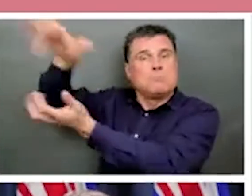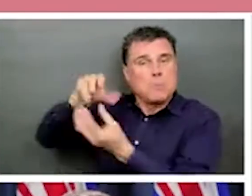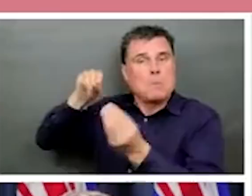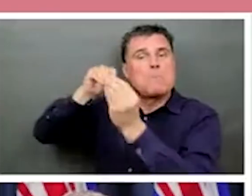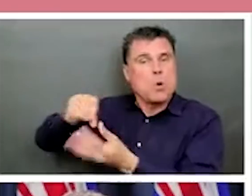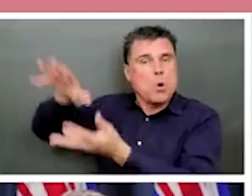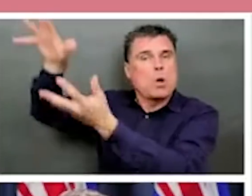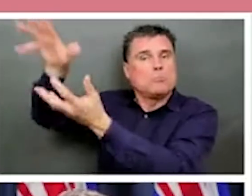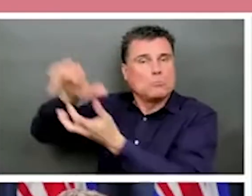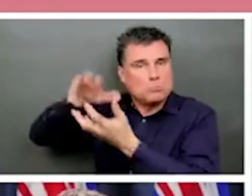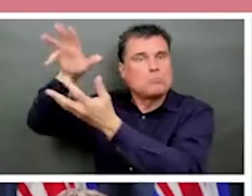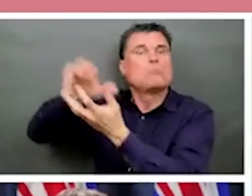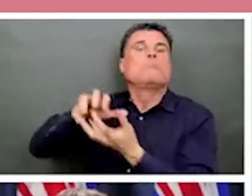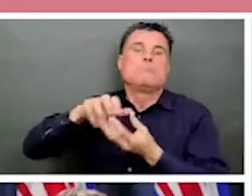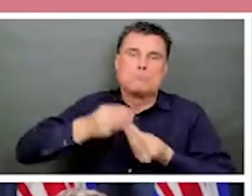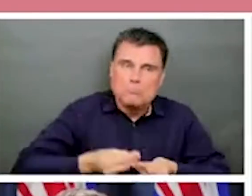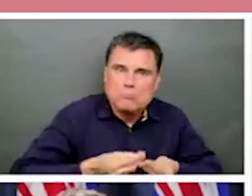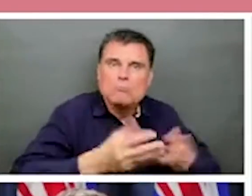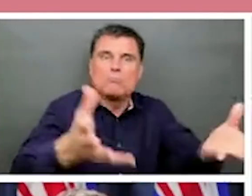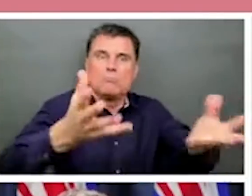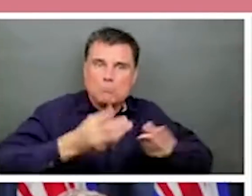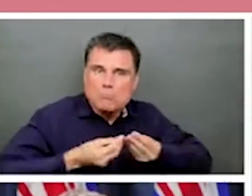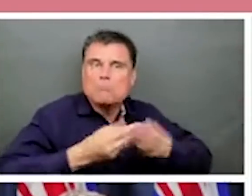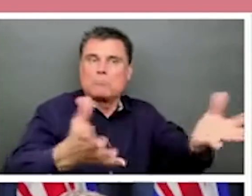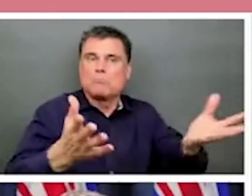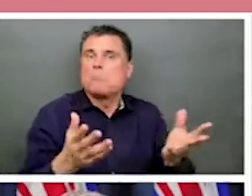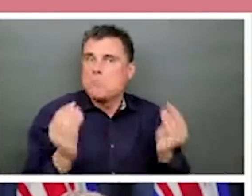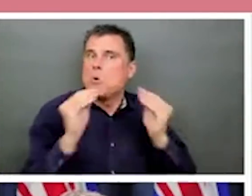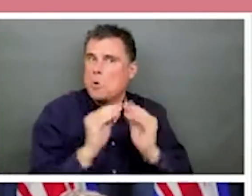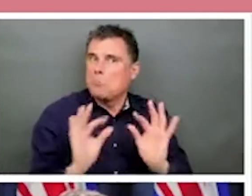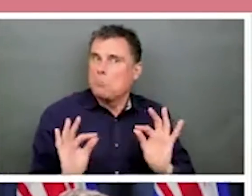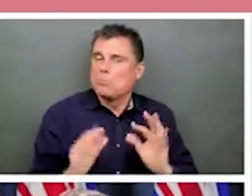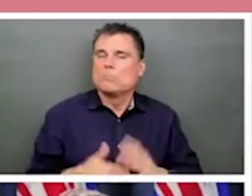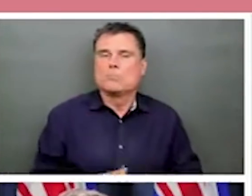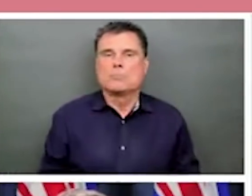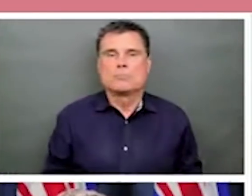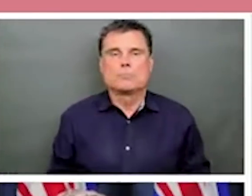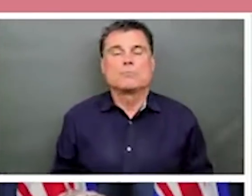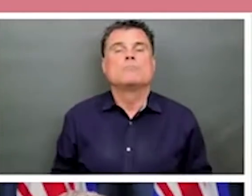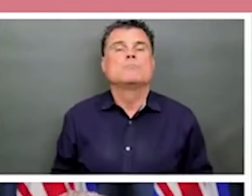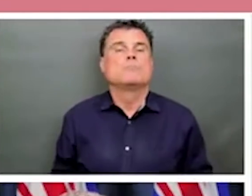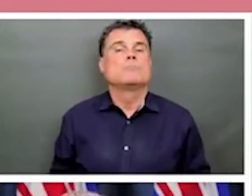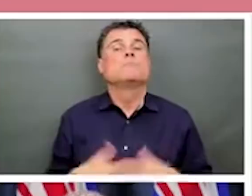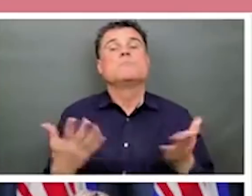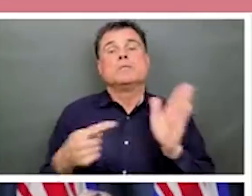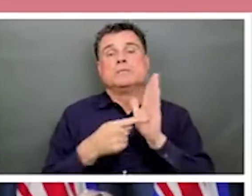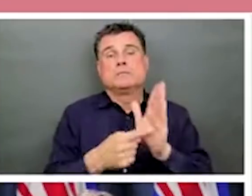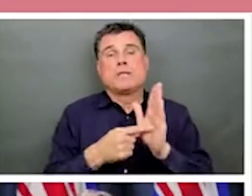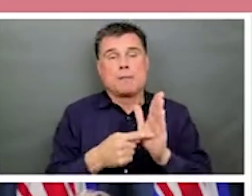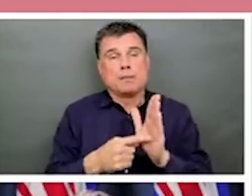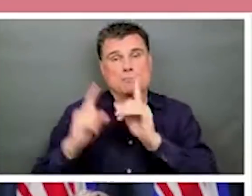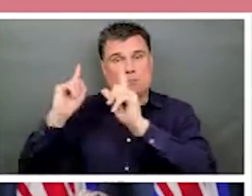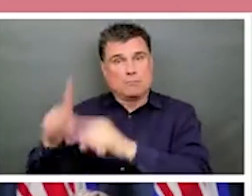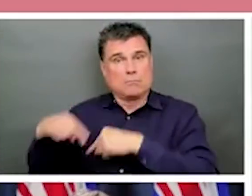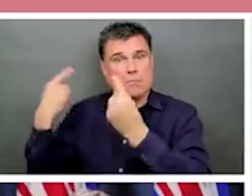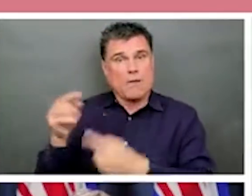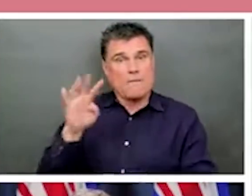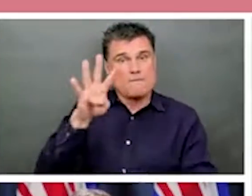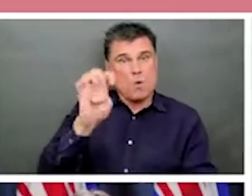So just to give you a bit of a sense of, how we're doing, there's been a total of